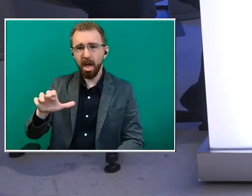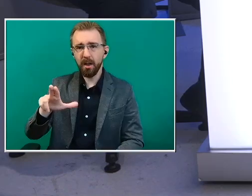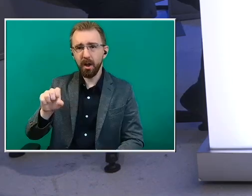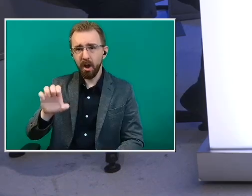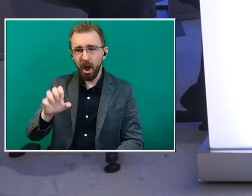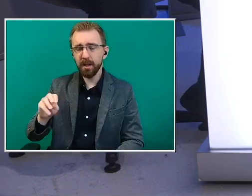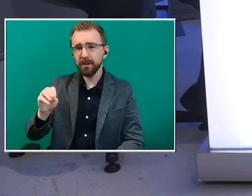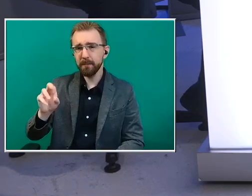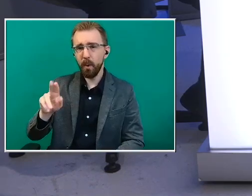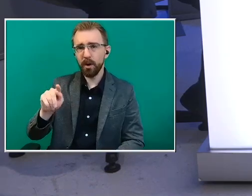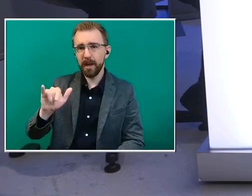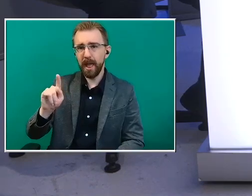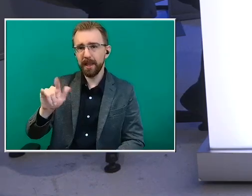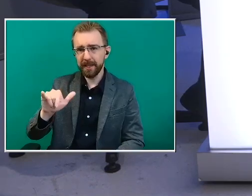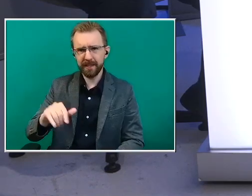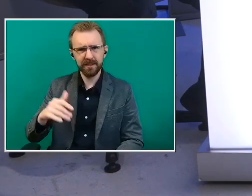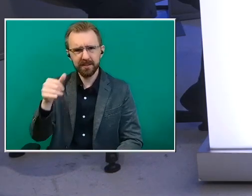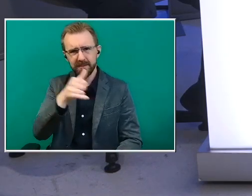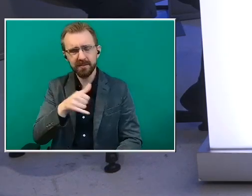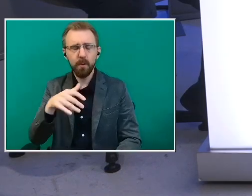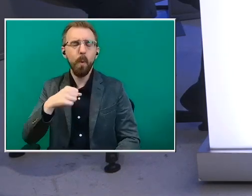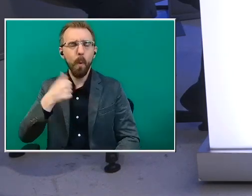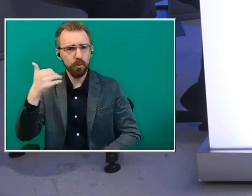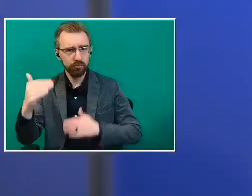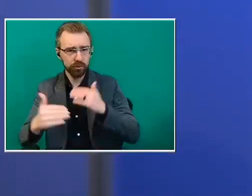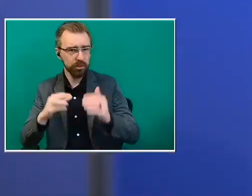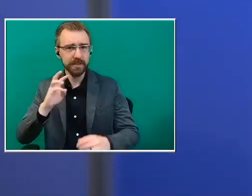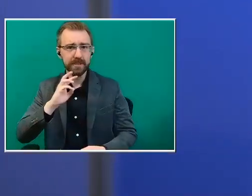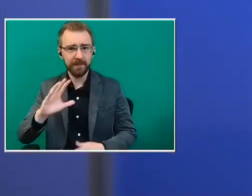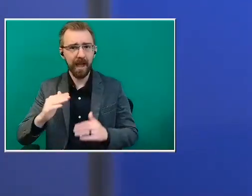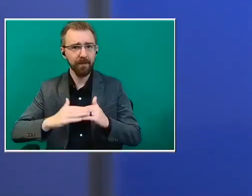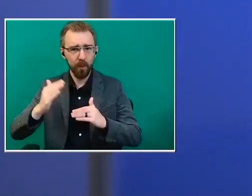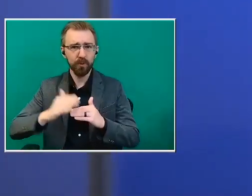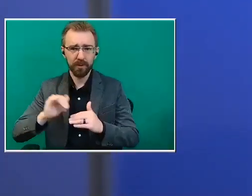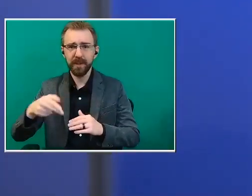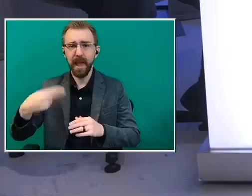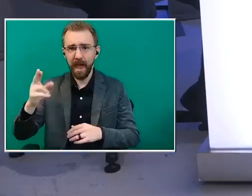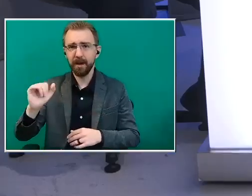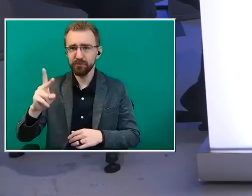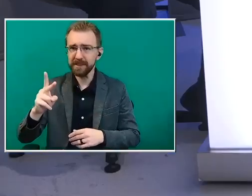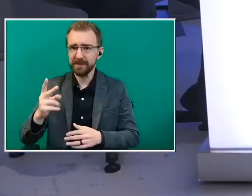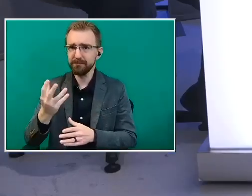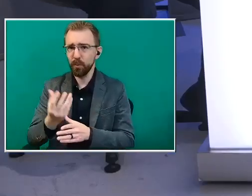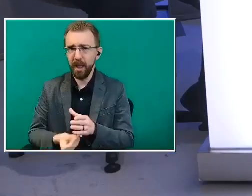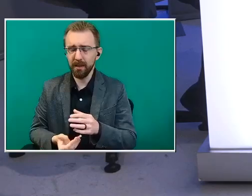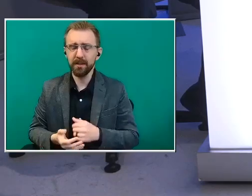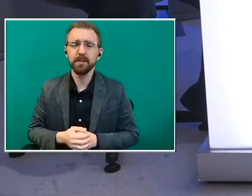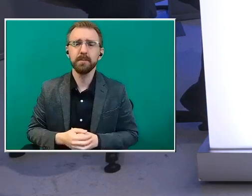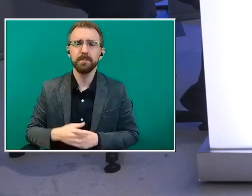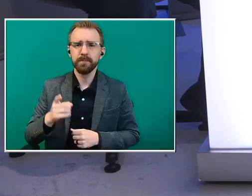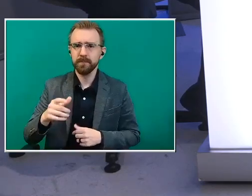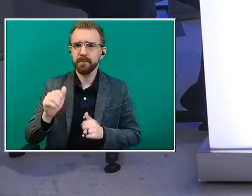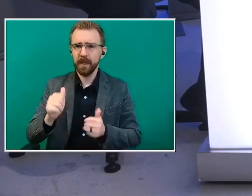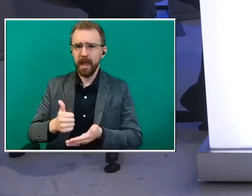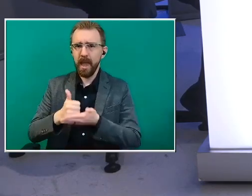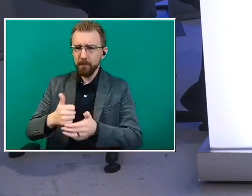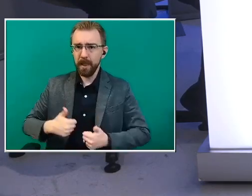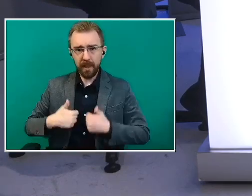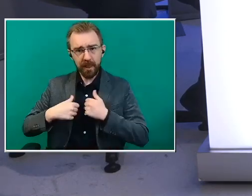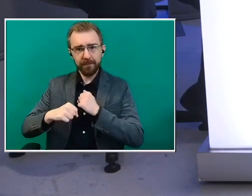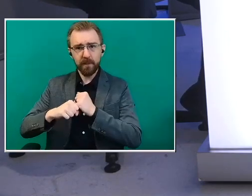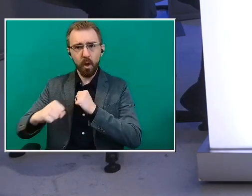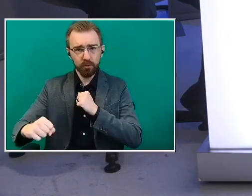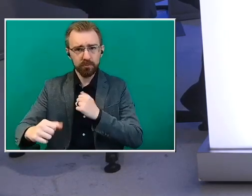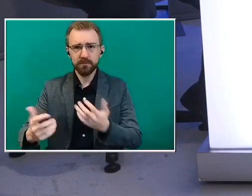And you're talking about older adults, 65 and older, so they are at higher risk of mortality. But yeah. So CPAP's going to help me live longer. Yeah. Yeah. Well, that's awesome.